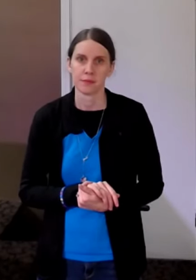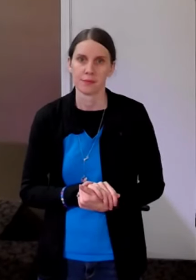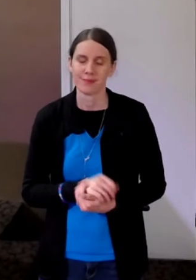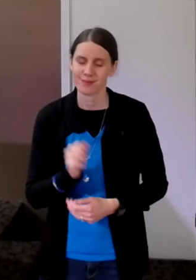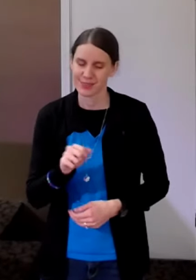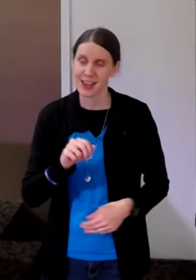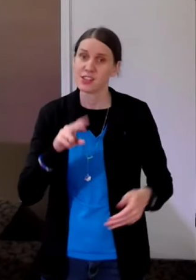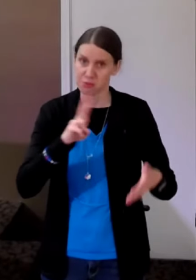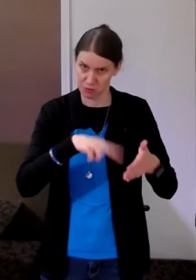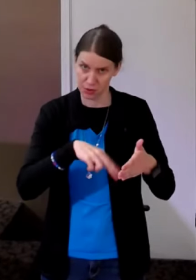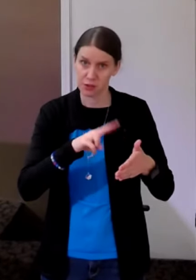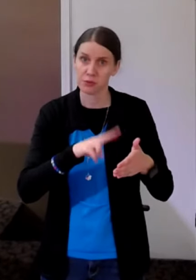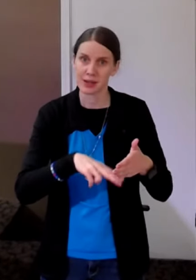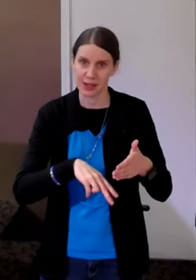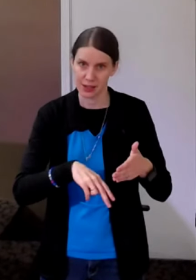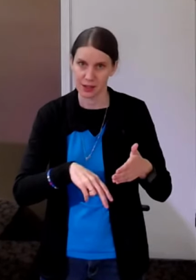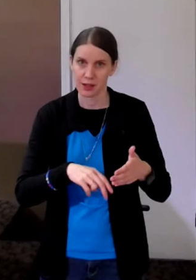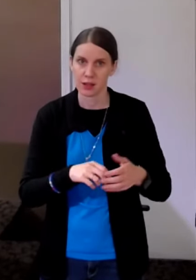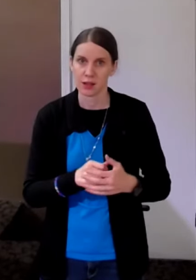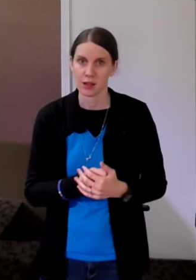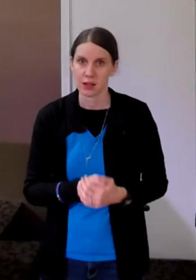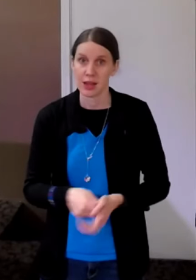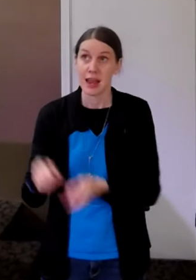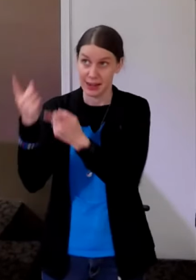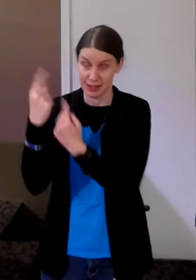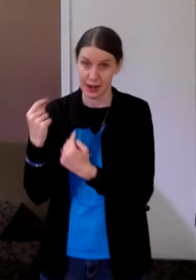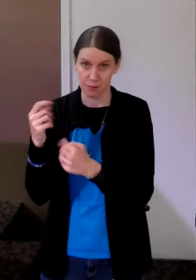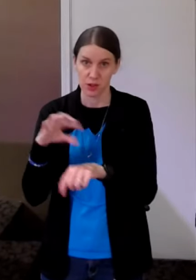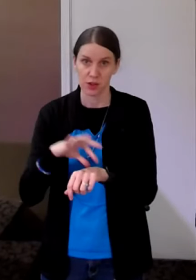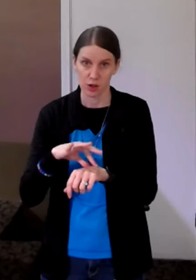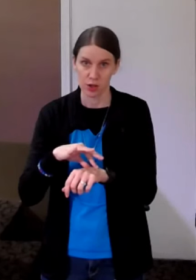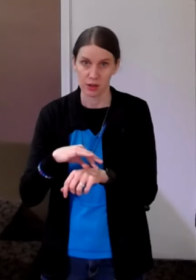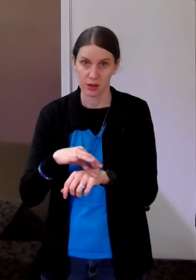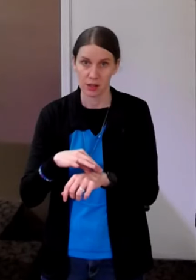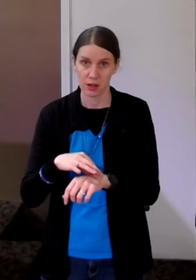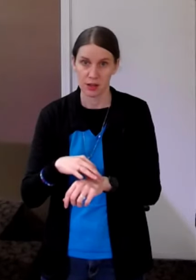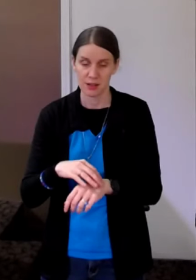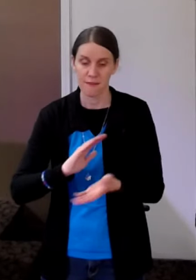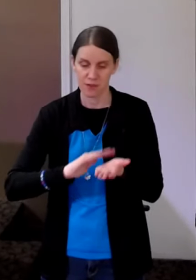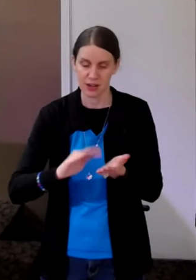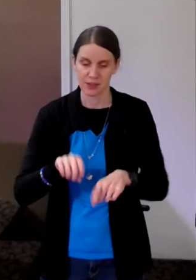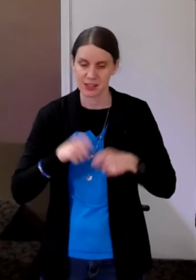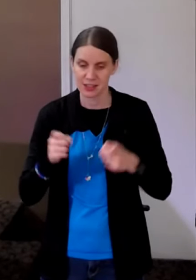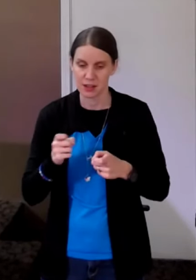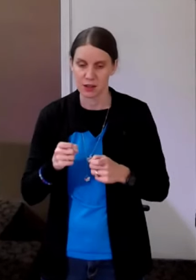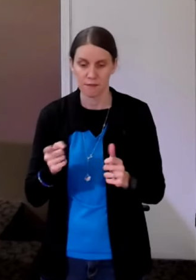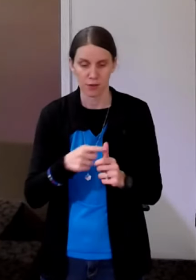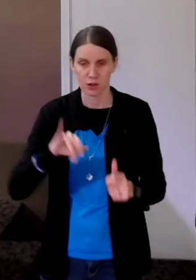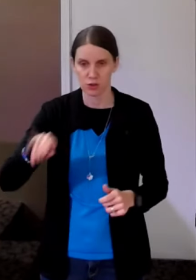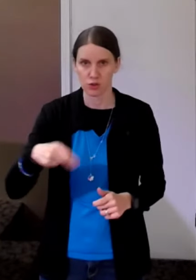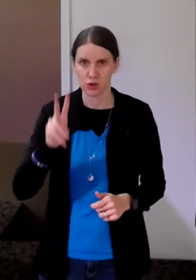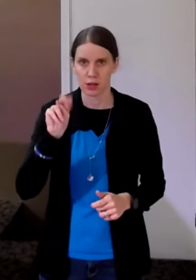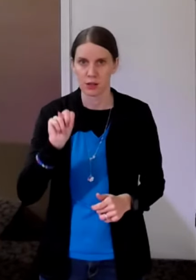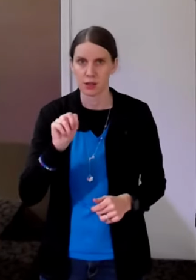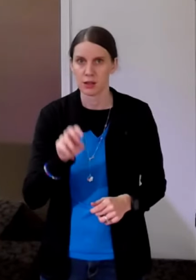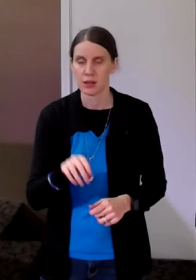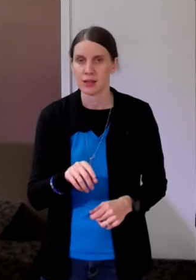we read that He came to take away the sin of the world, in 1 John 2:2 it says, "And